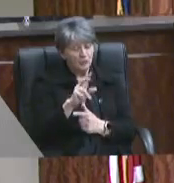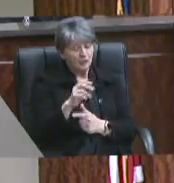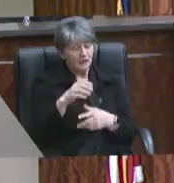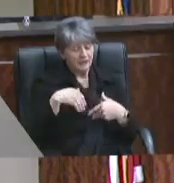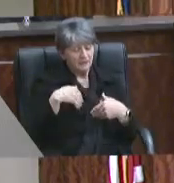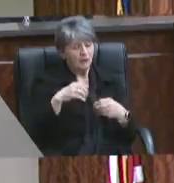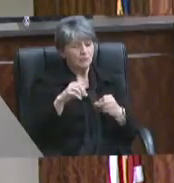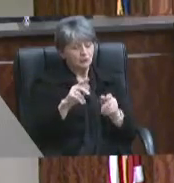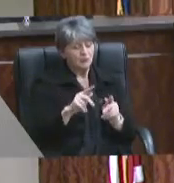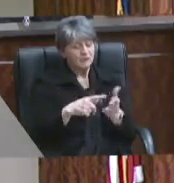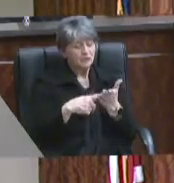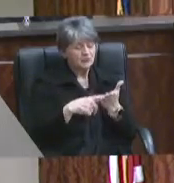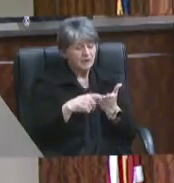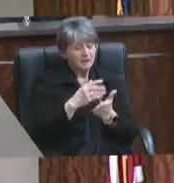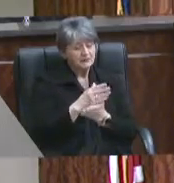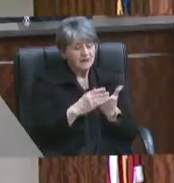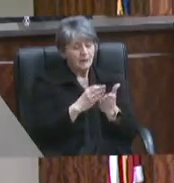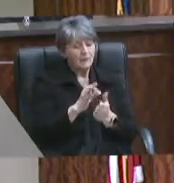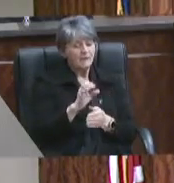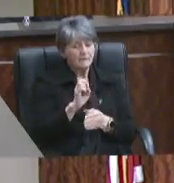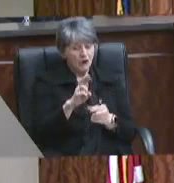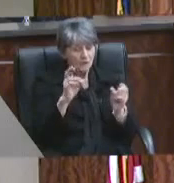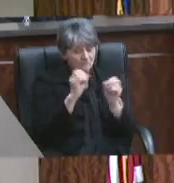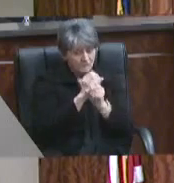discuss, some of her vision. I think,